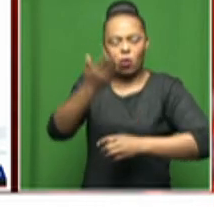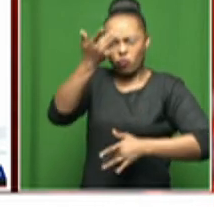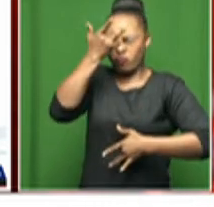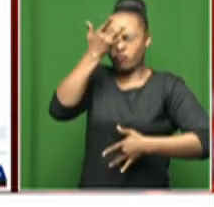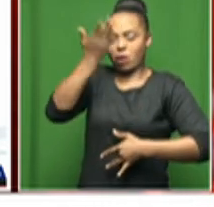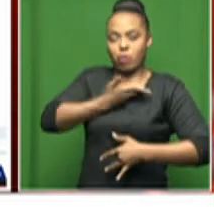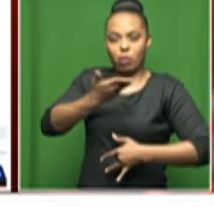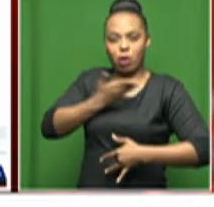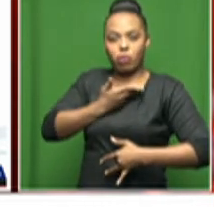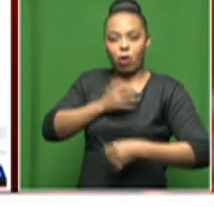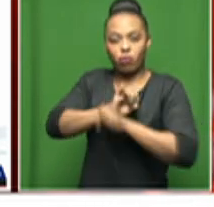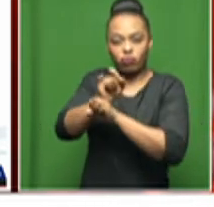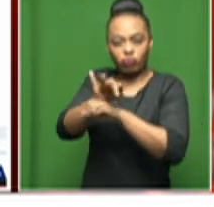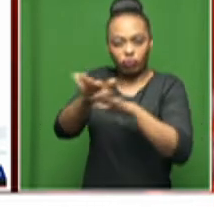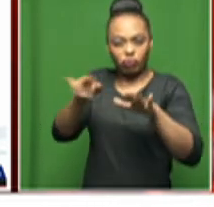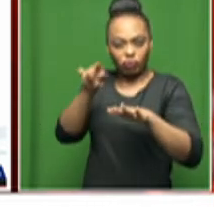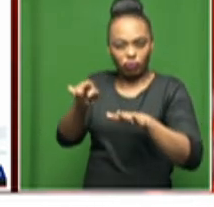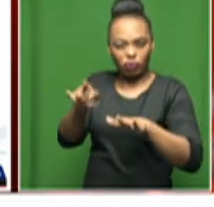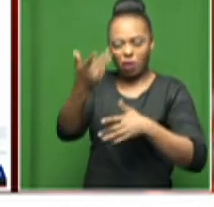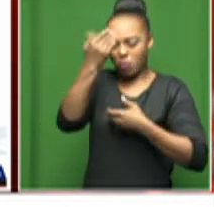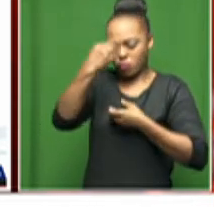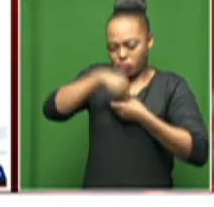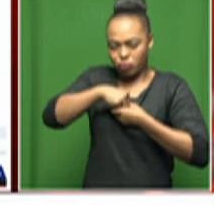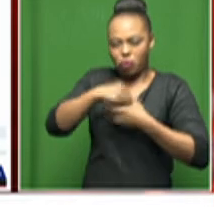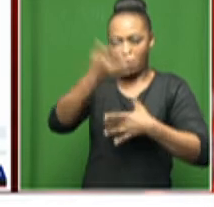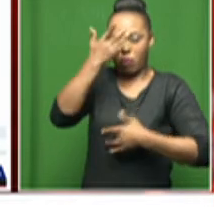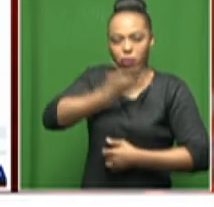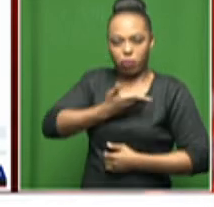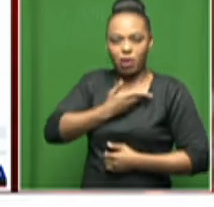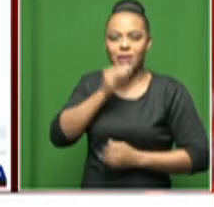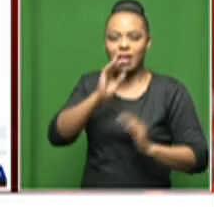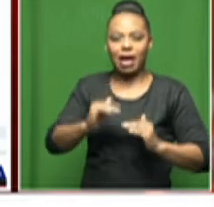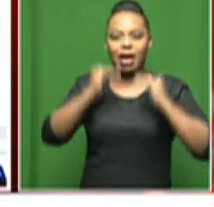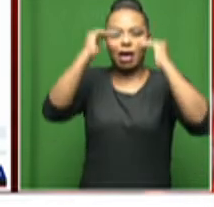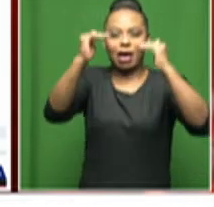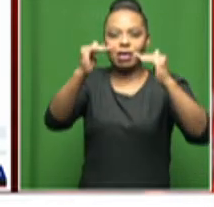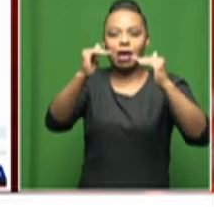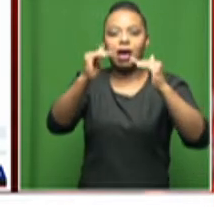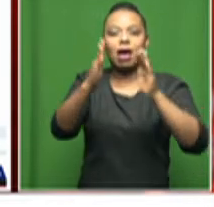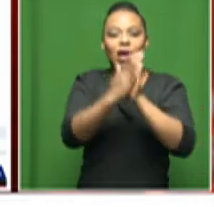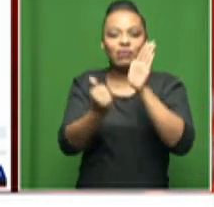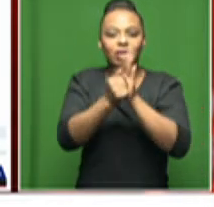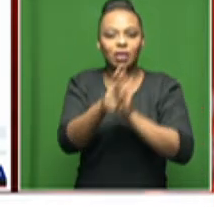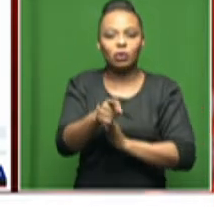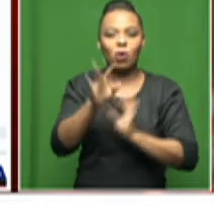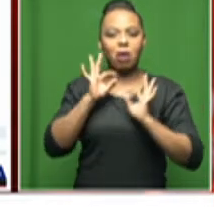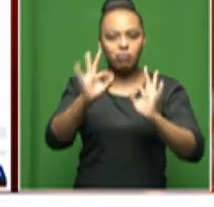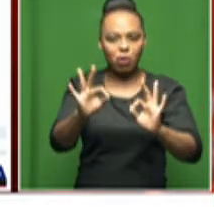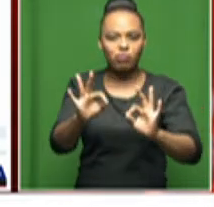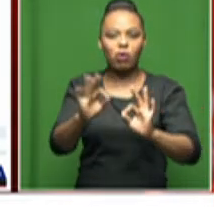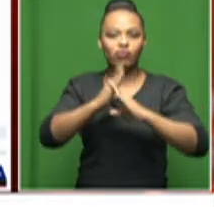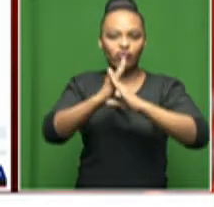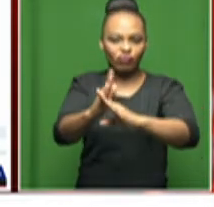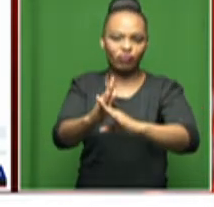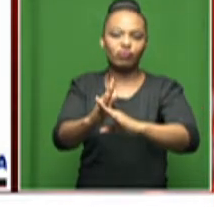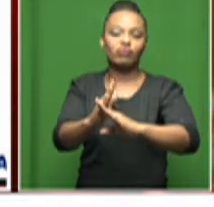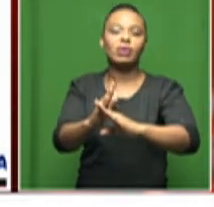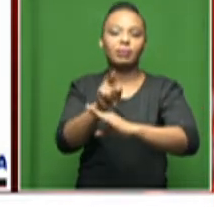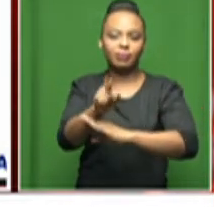illness generally will have higher efficacy or a greater level of protection against more severe disease.